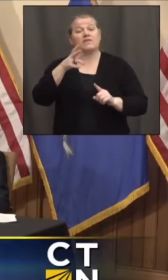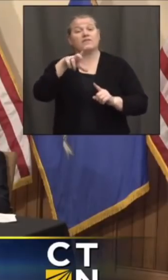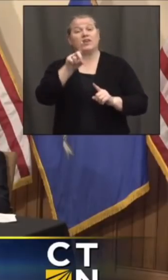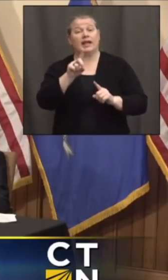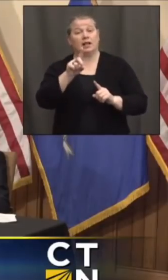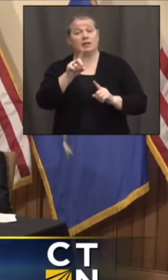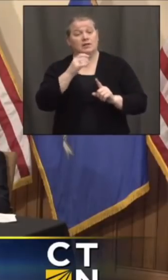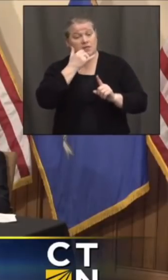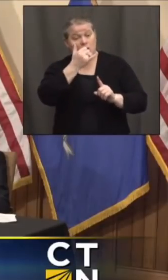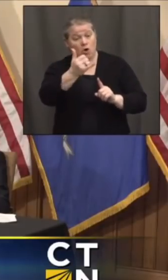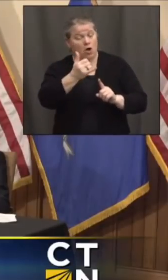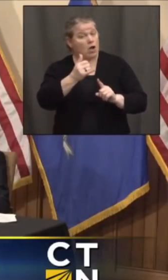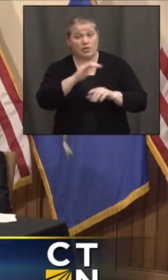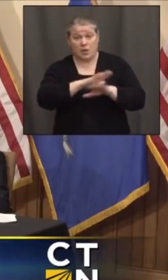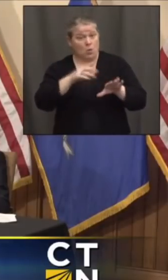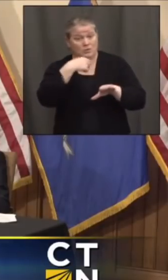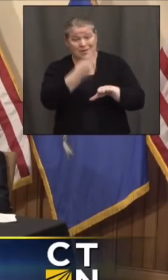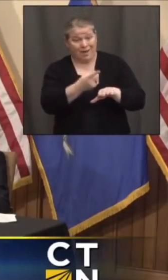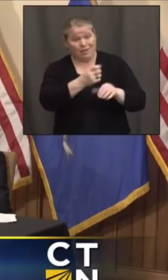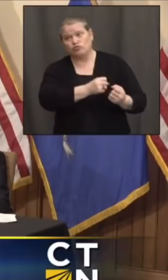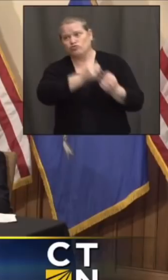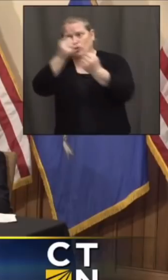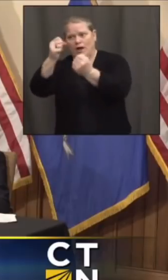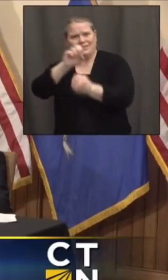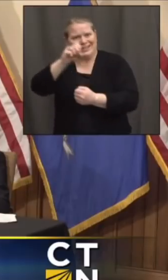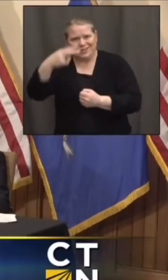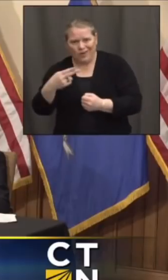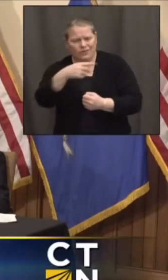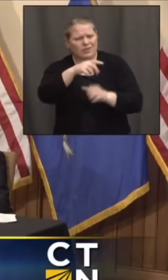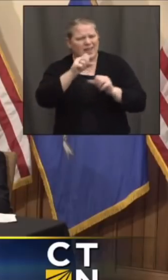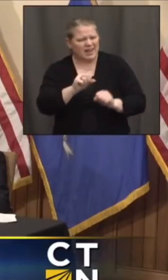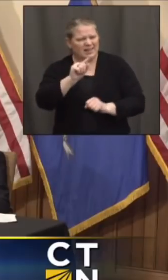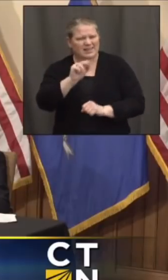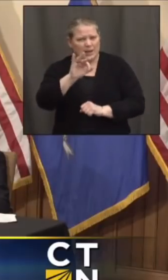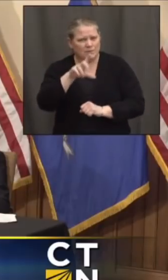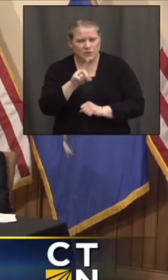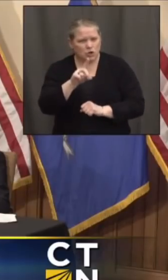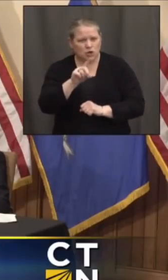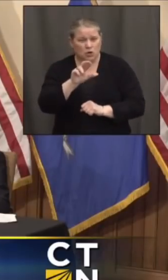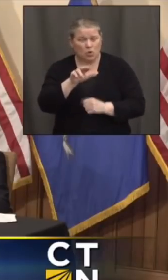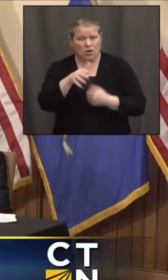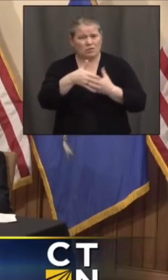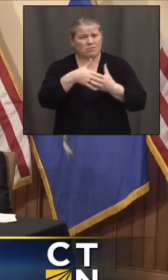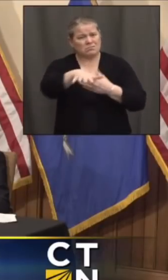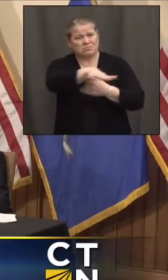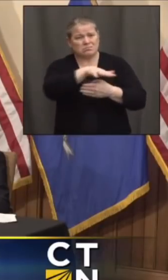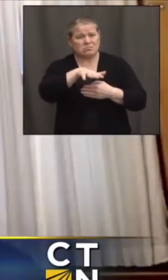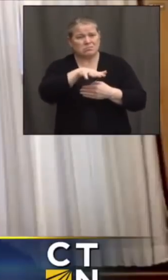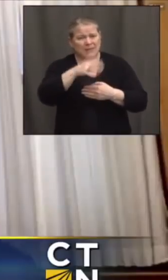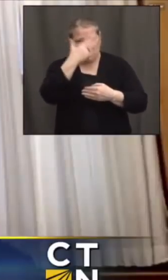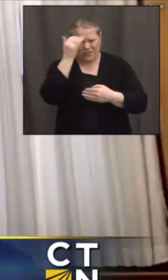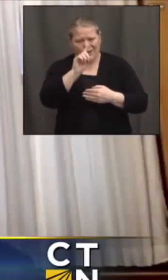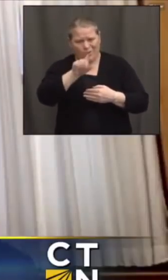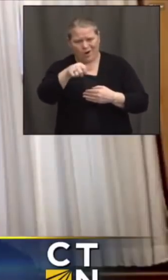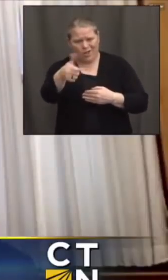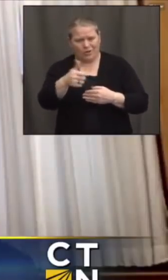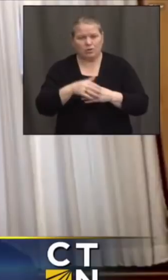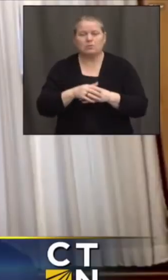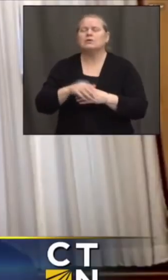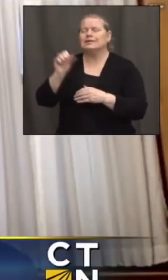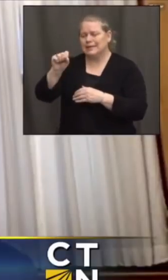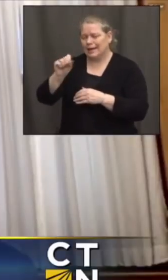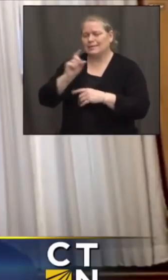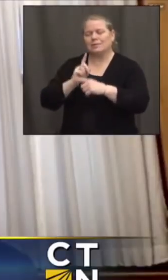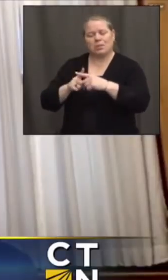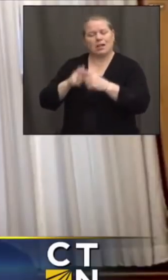drive to East Hartford. You may be able to go to Stanford, or I forget where the other ones were that you mentioned. Yeah, and again, there's multiple front doors here. So